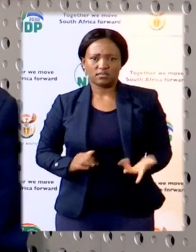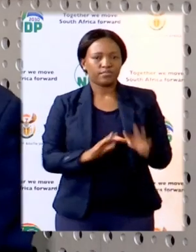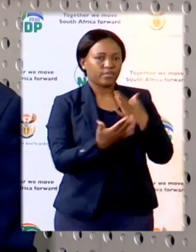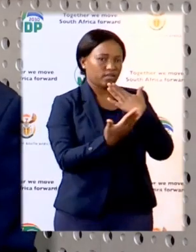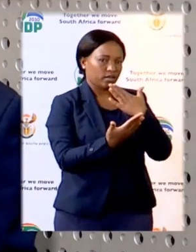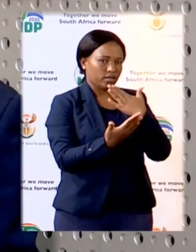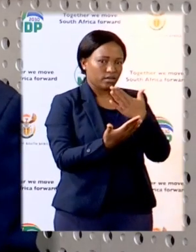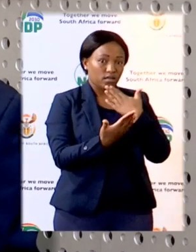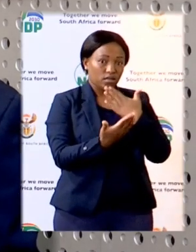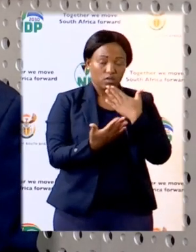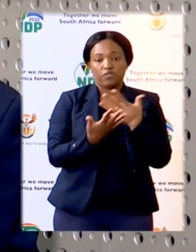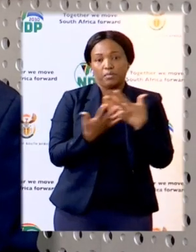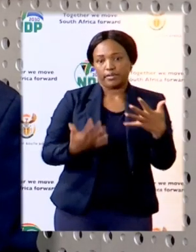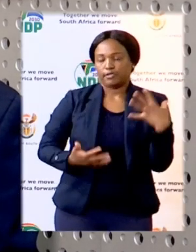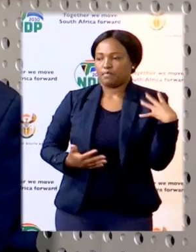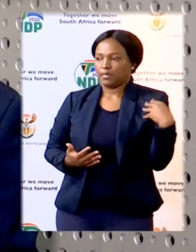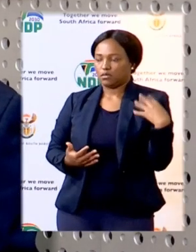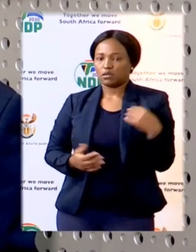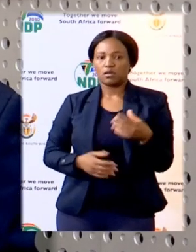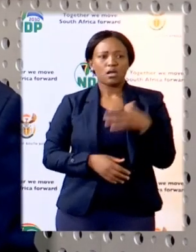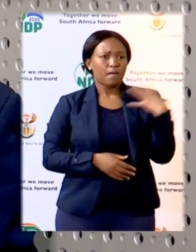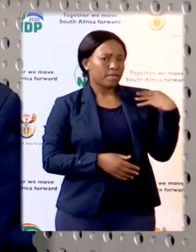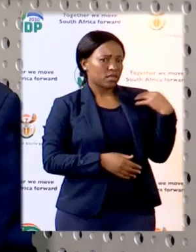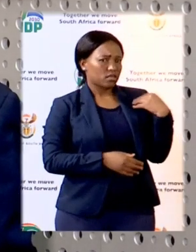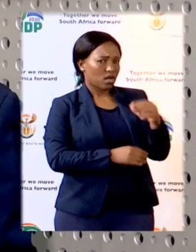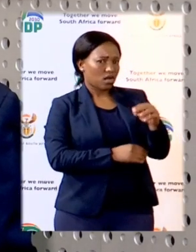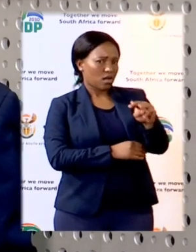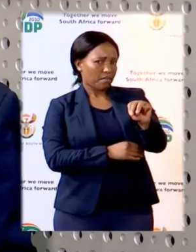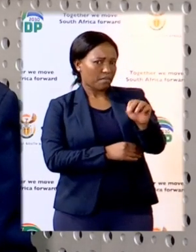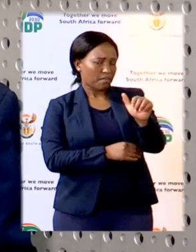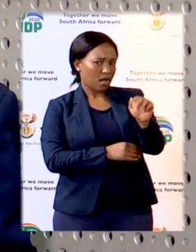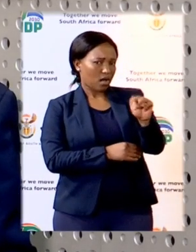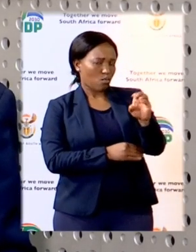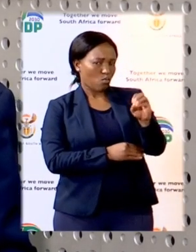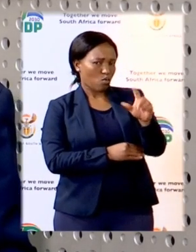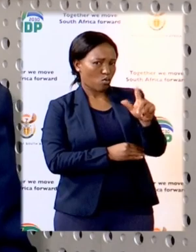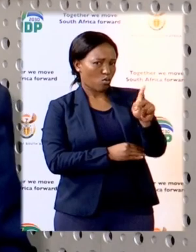much. Minister Mamoloko. Am